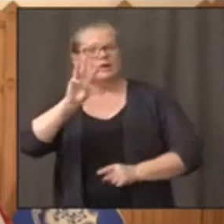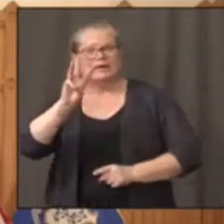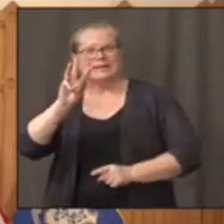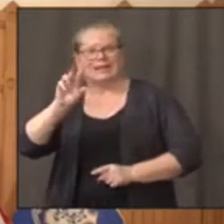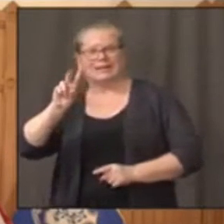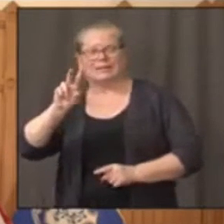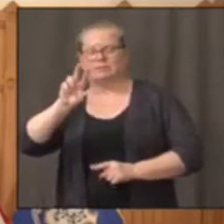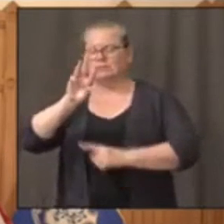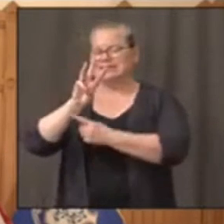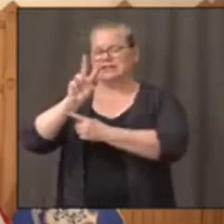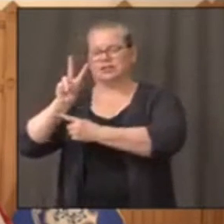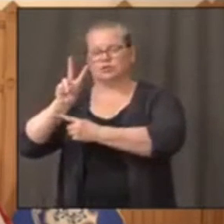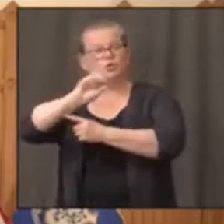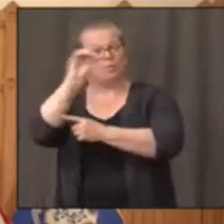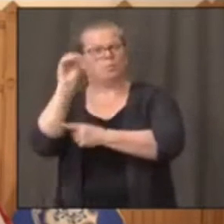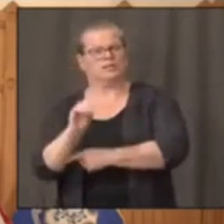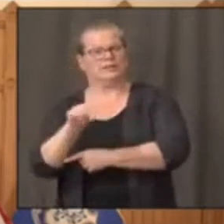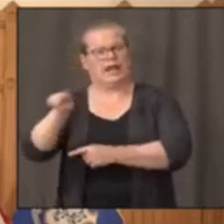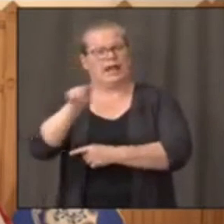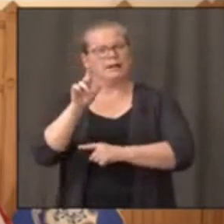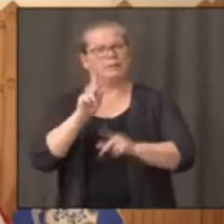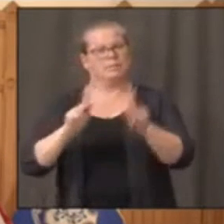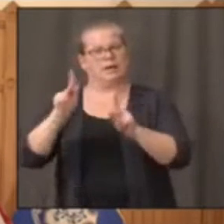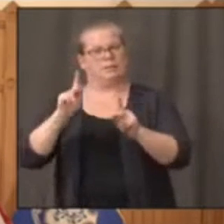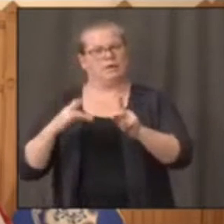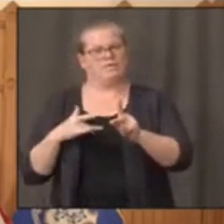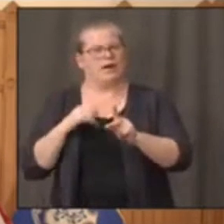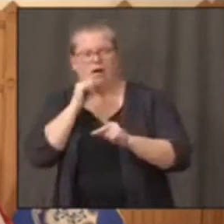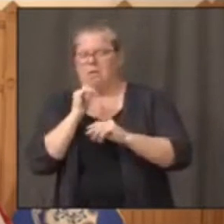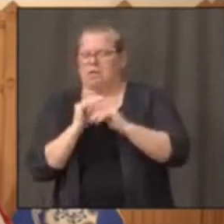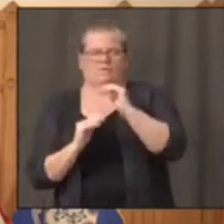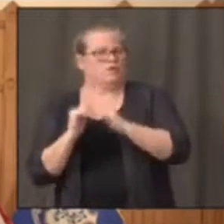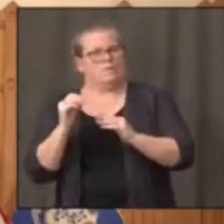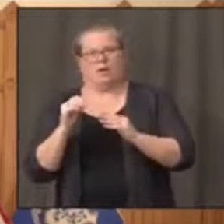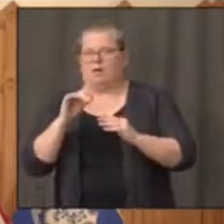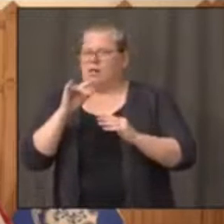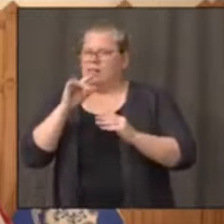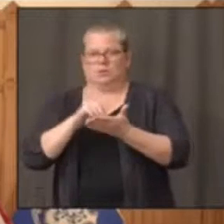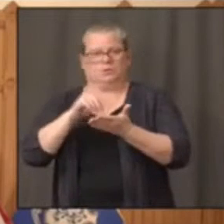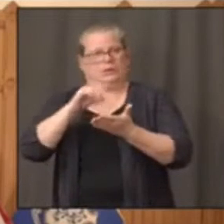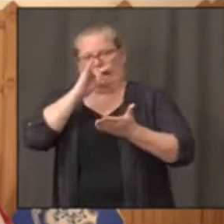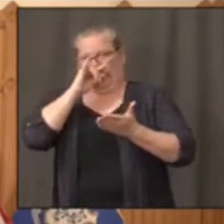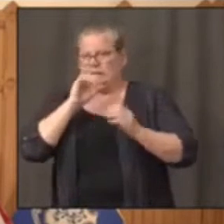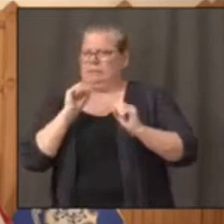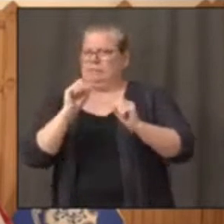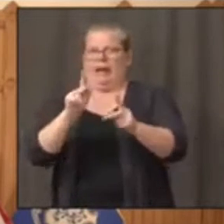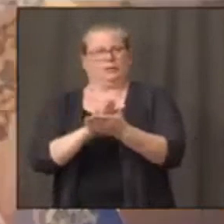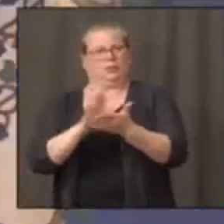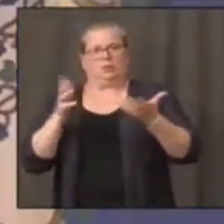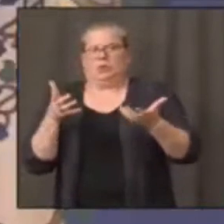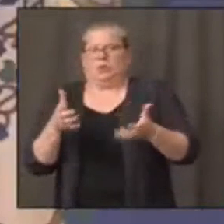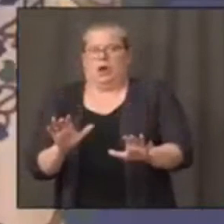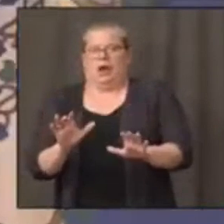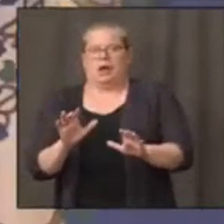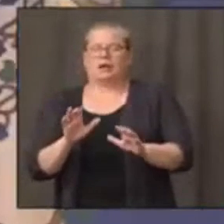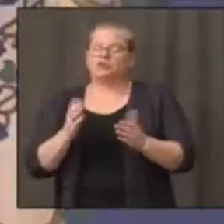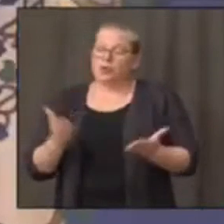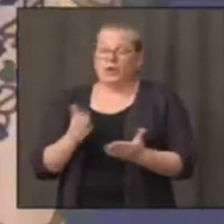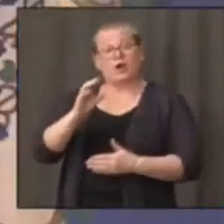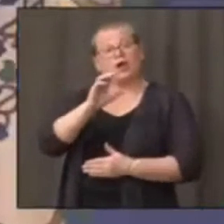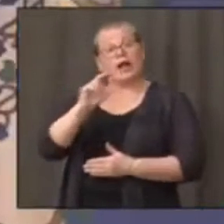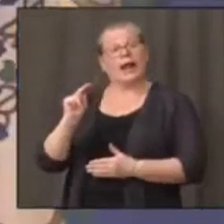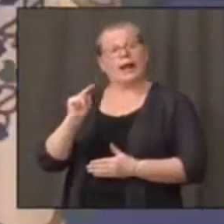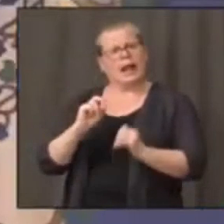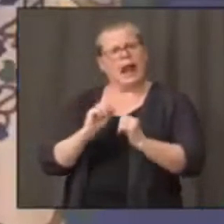off. How do you give that number of people the confidence to send their kids back so soon? Well, when you say so